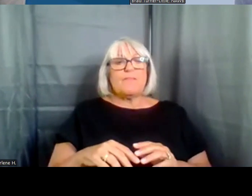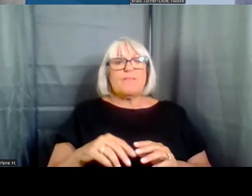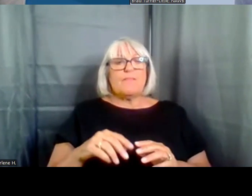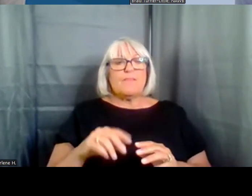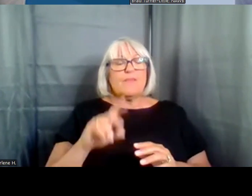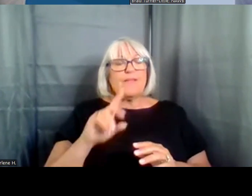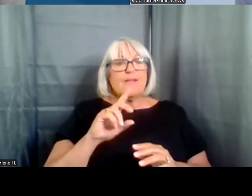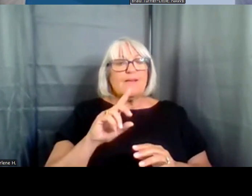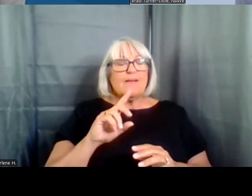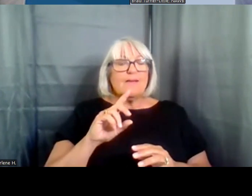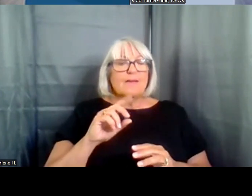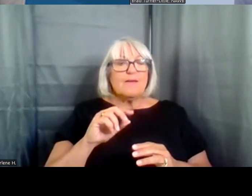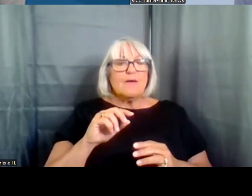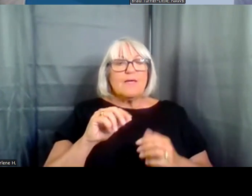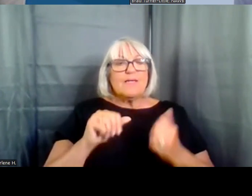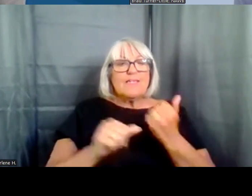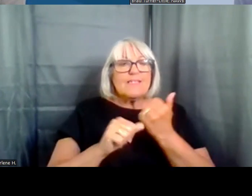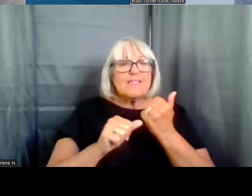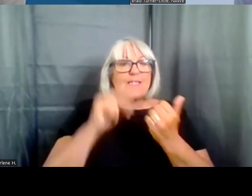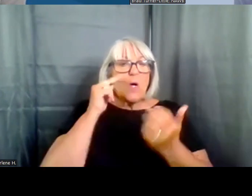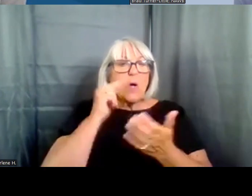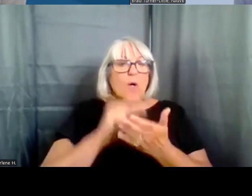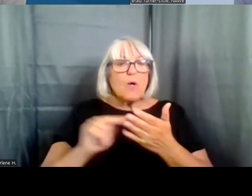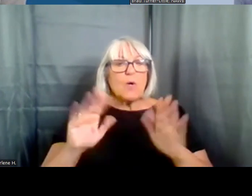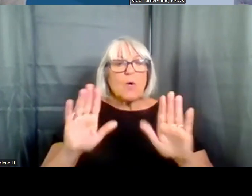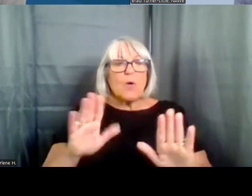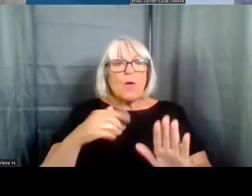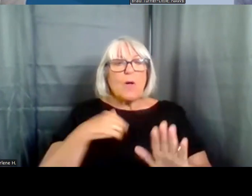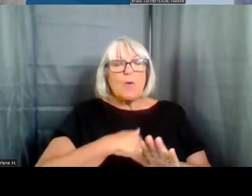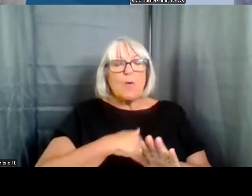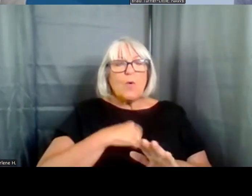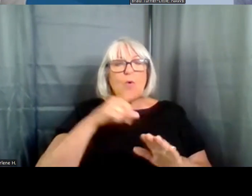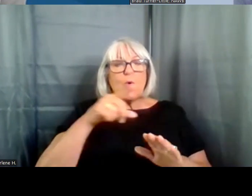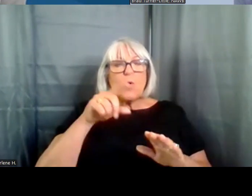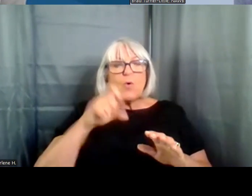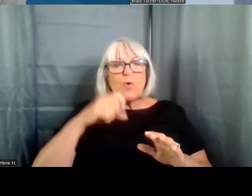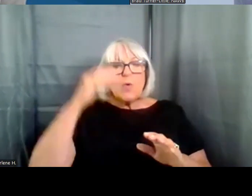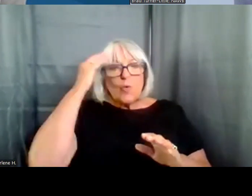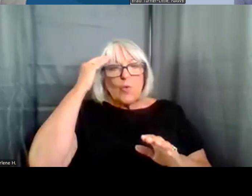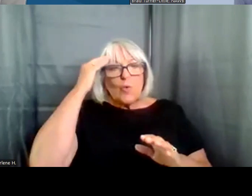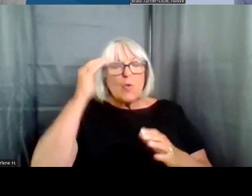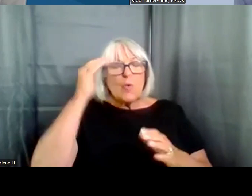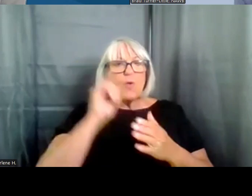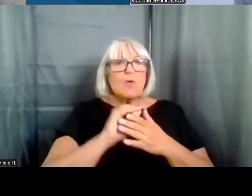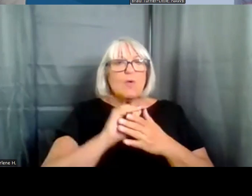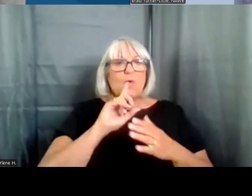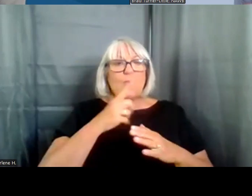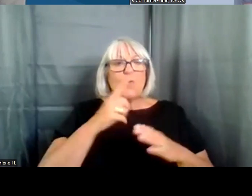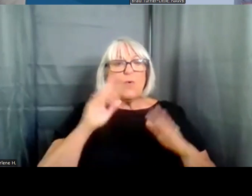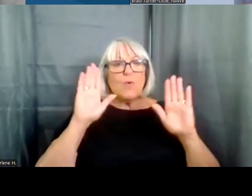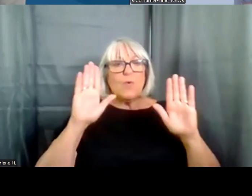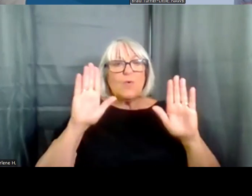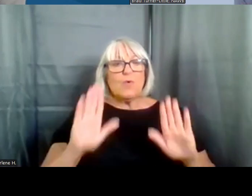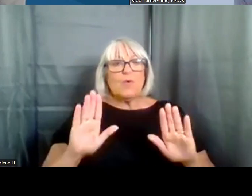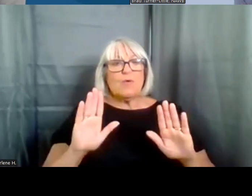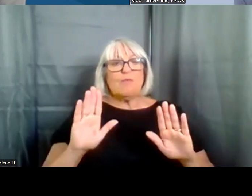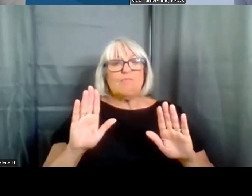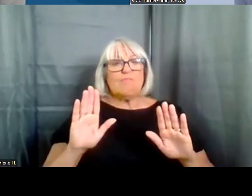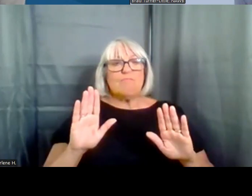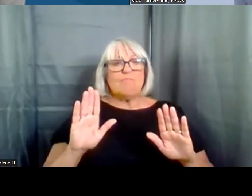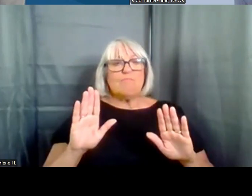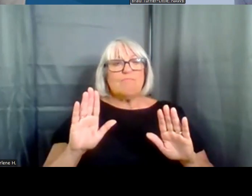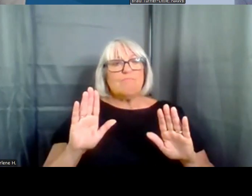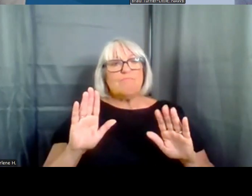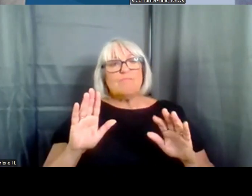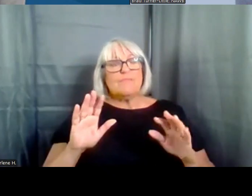mention it for if anybody isn't aware of it. It's a wonderful state exchange on employment and disability. That's what SEED